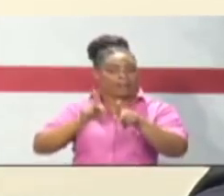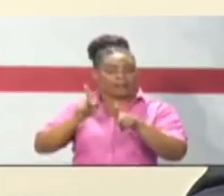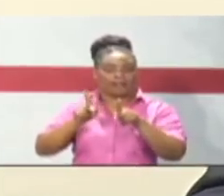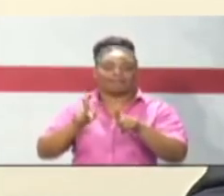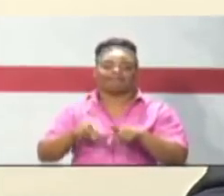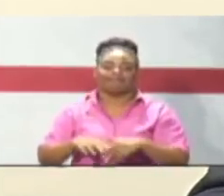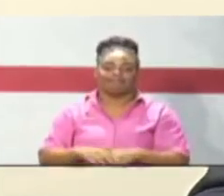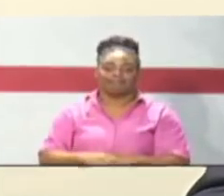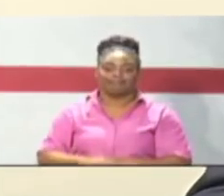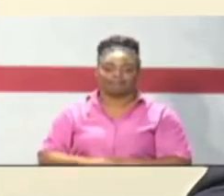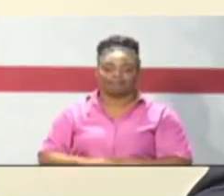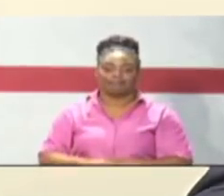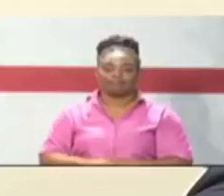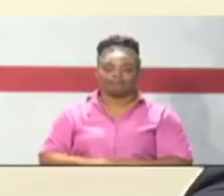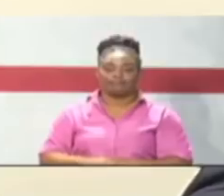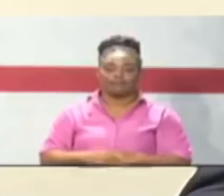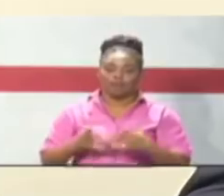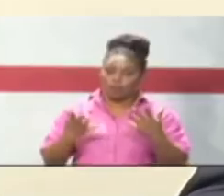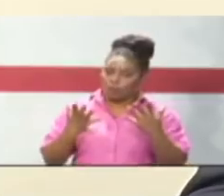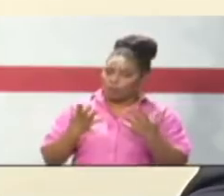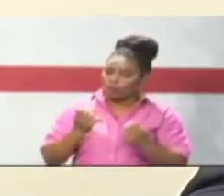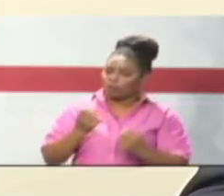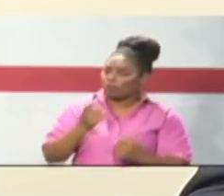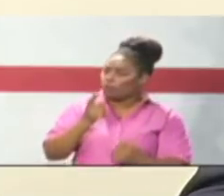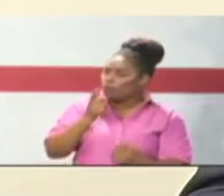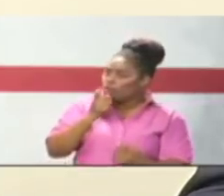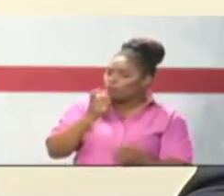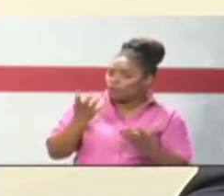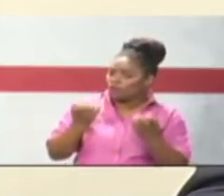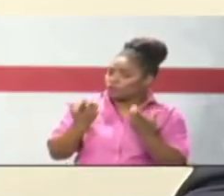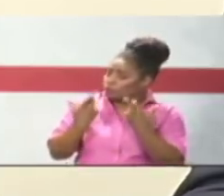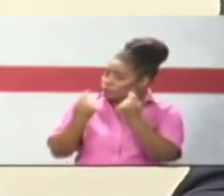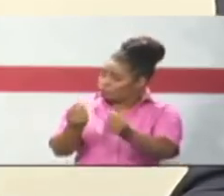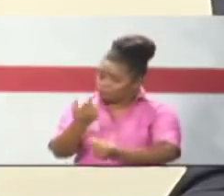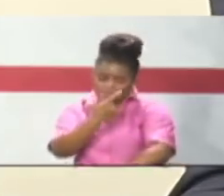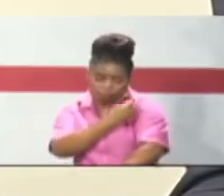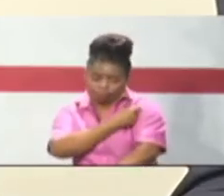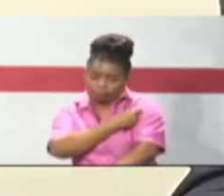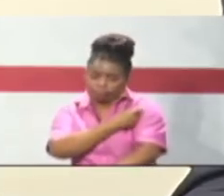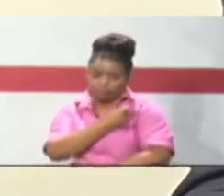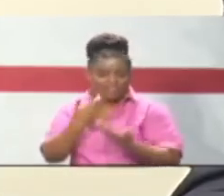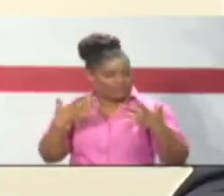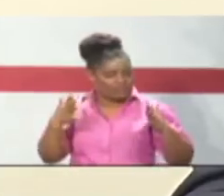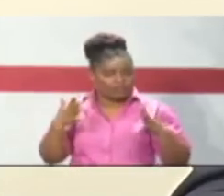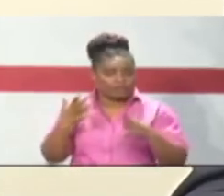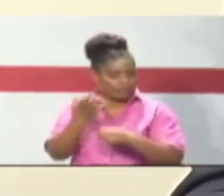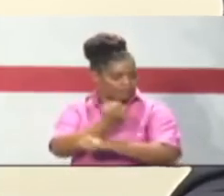health-seeking behavior, who will seek out the vaccine, have been vaccinated. That's your